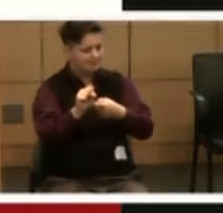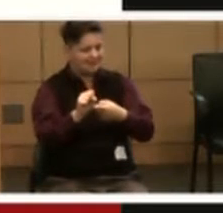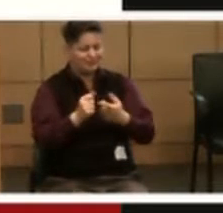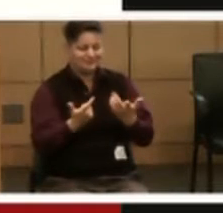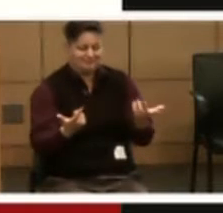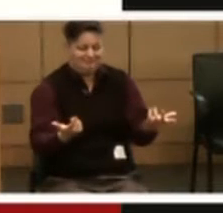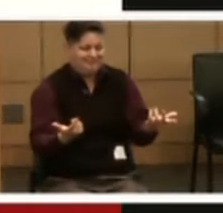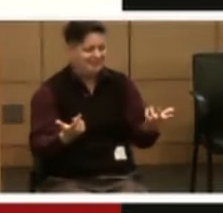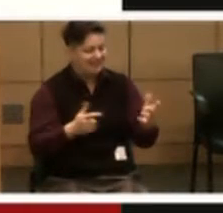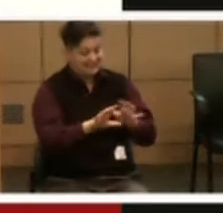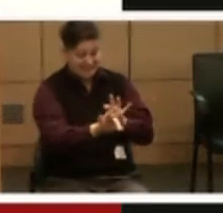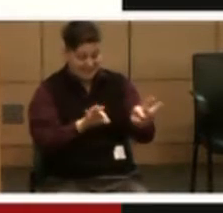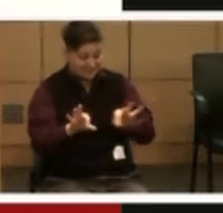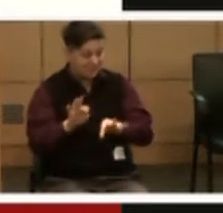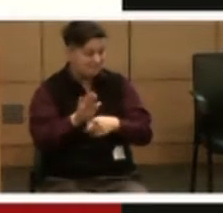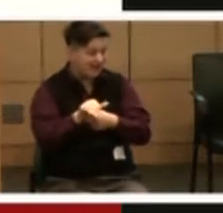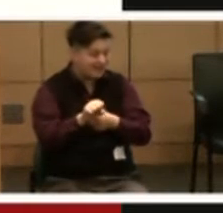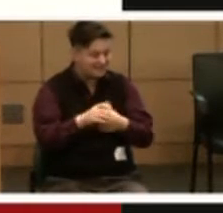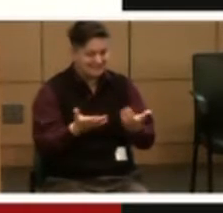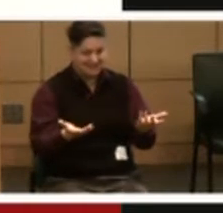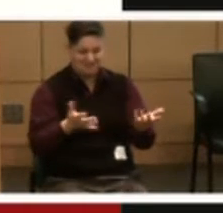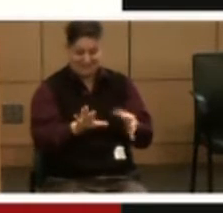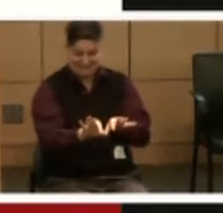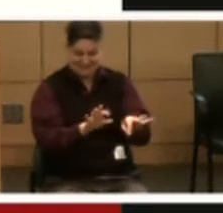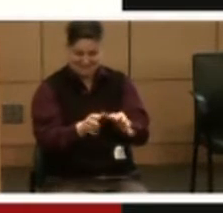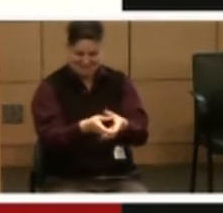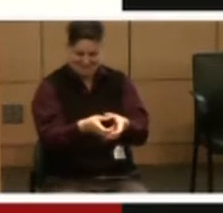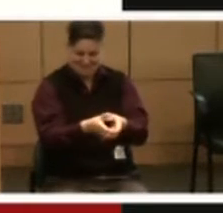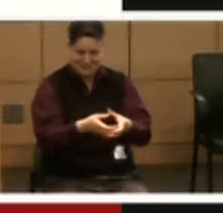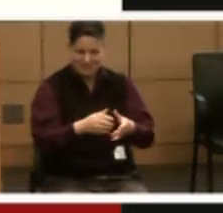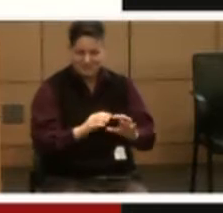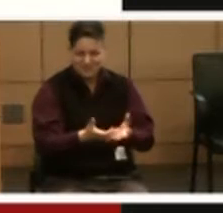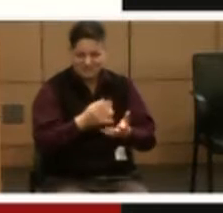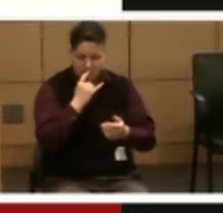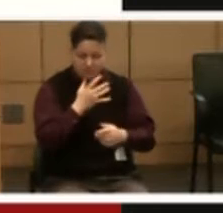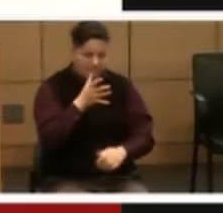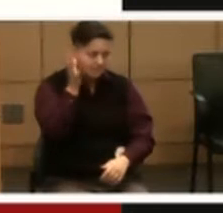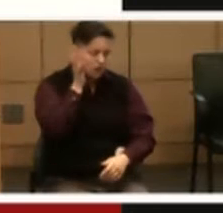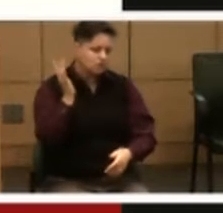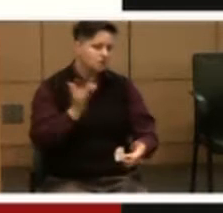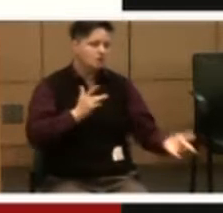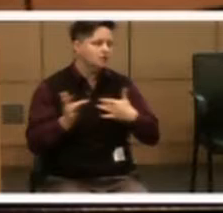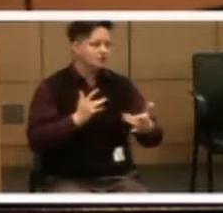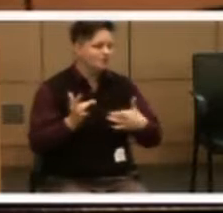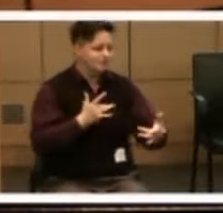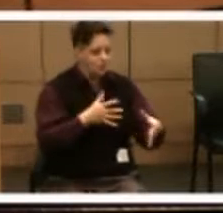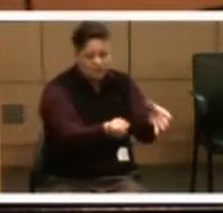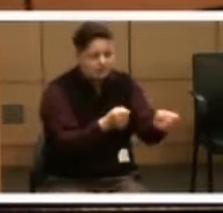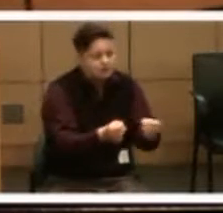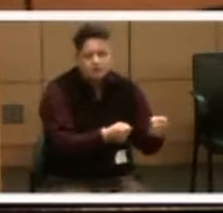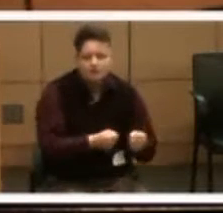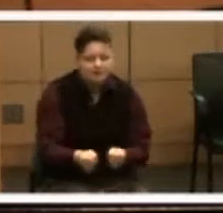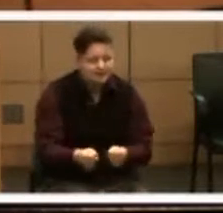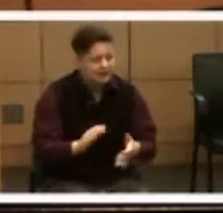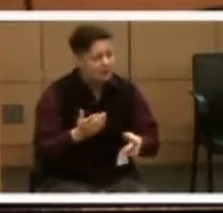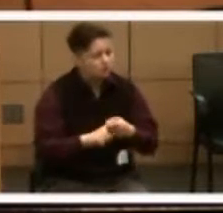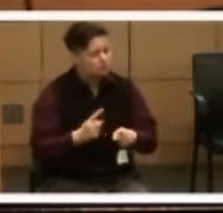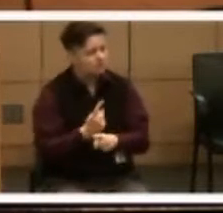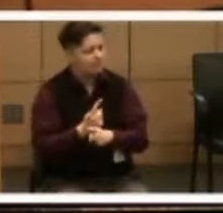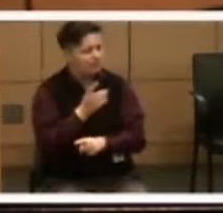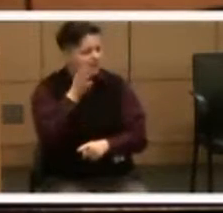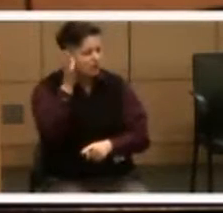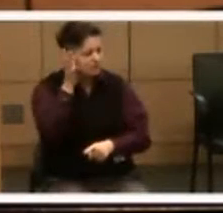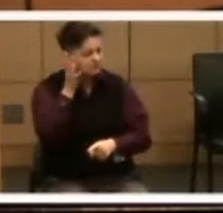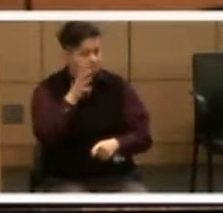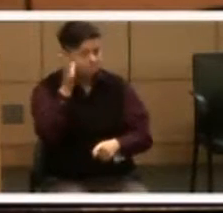is, you know, these are a select group of kids of parents who are more concerned than the typical parent about their